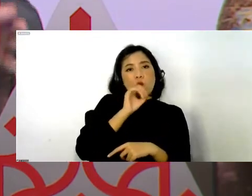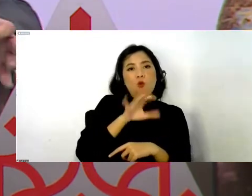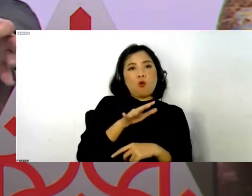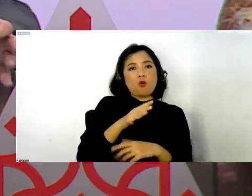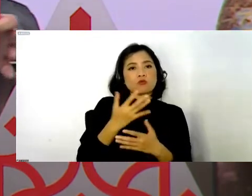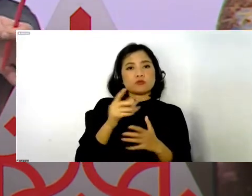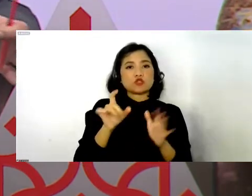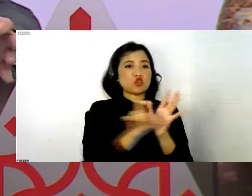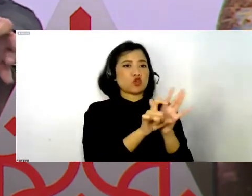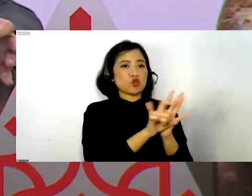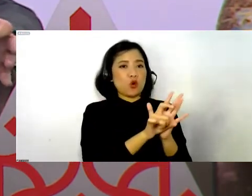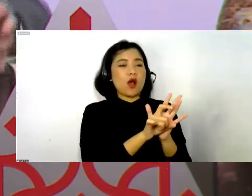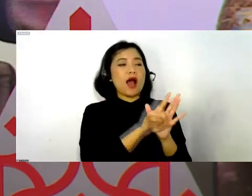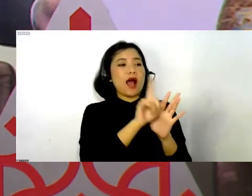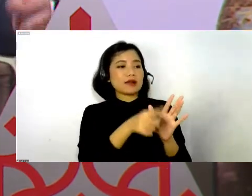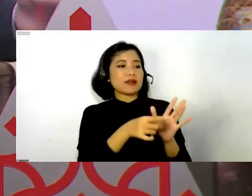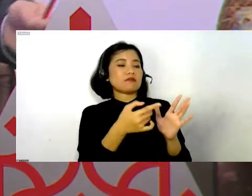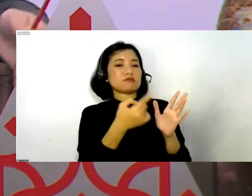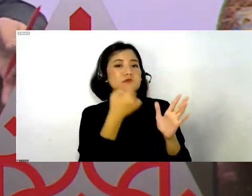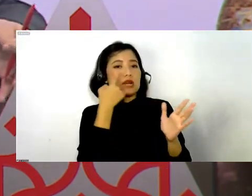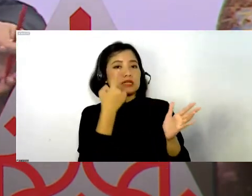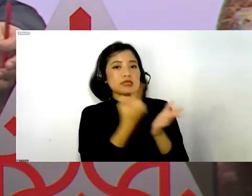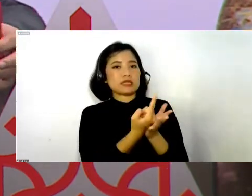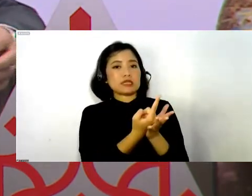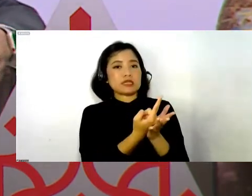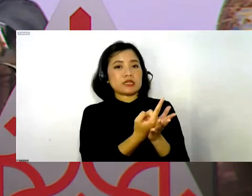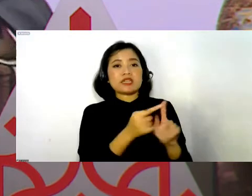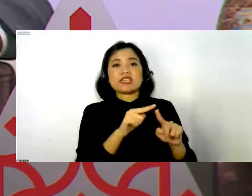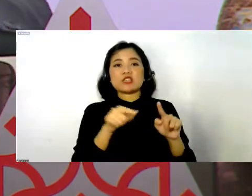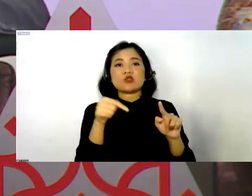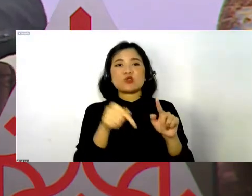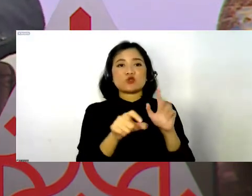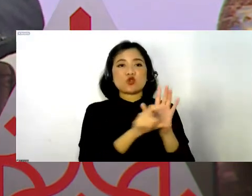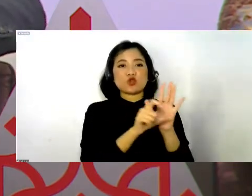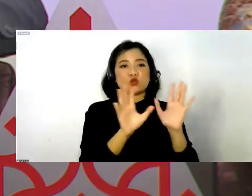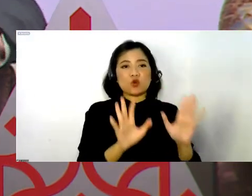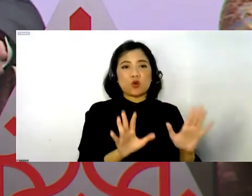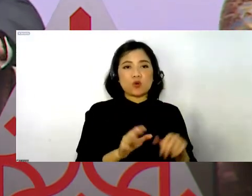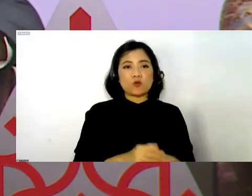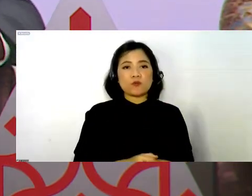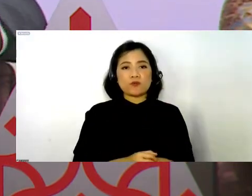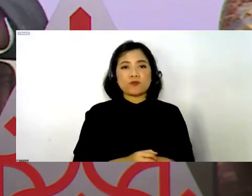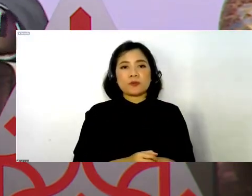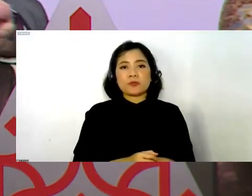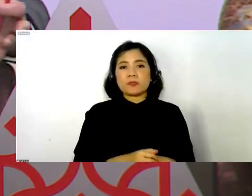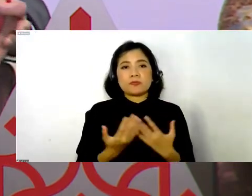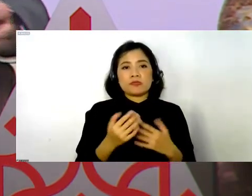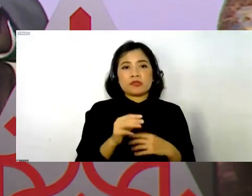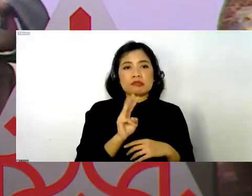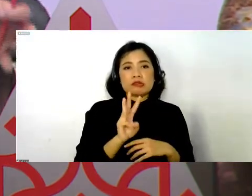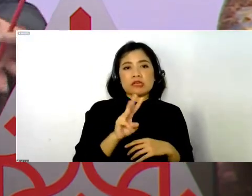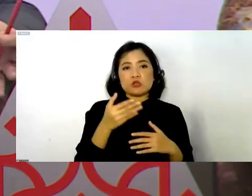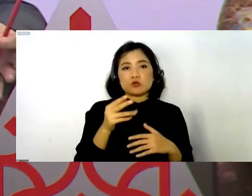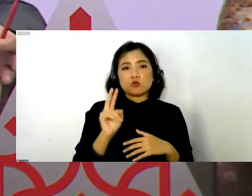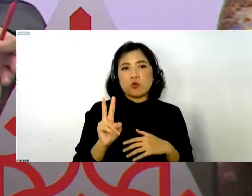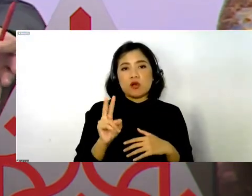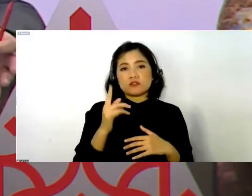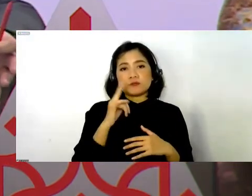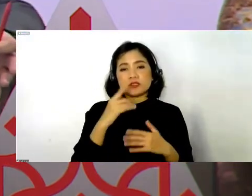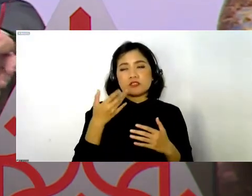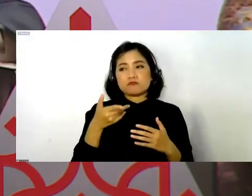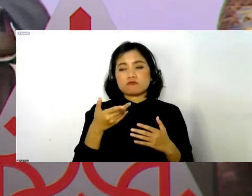more data. When the shock comes, we already know who should be helped by the government or by other people, because Indonesia doesn't